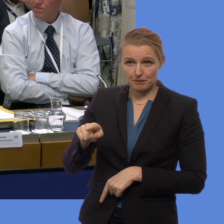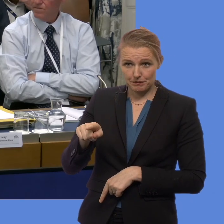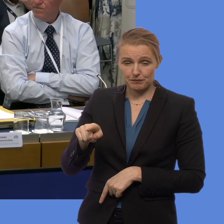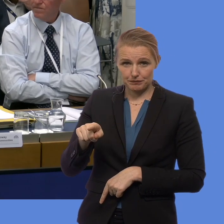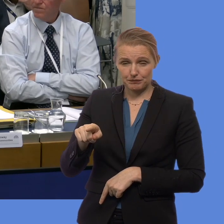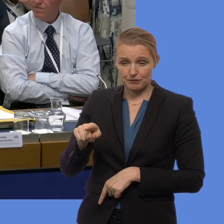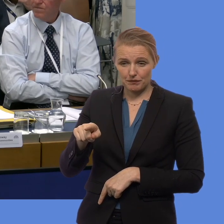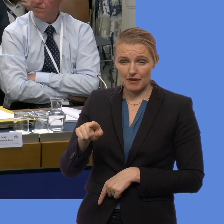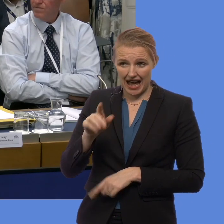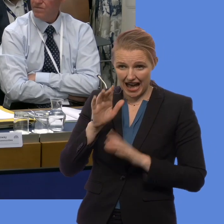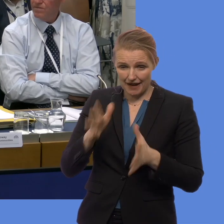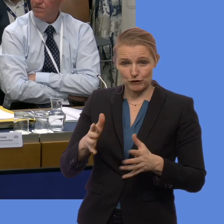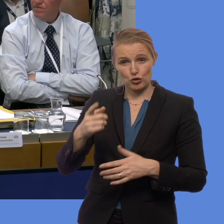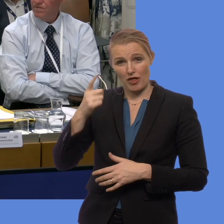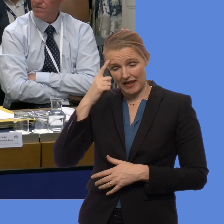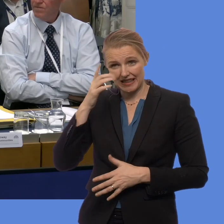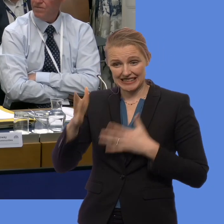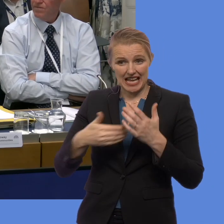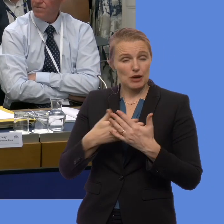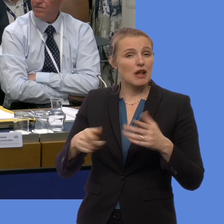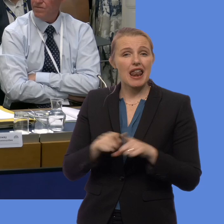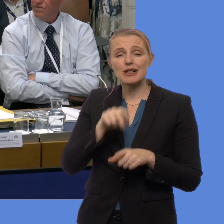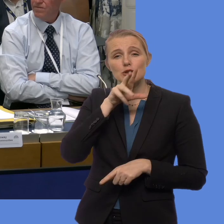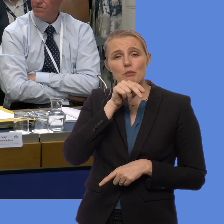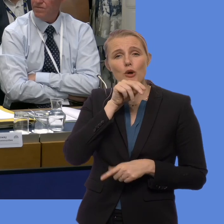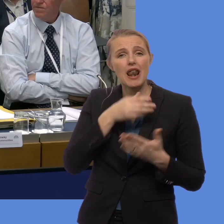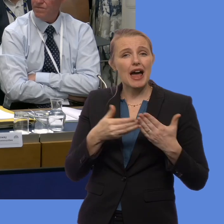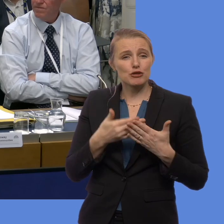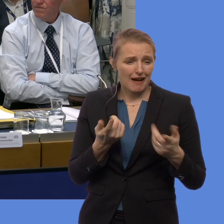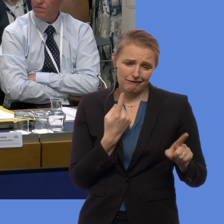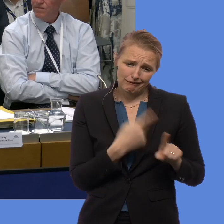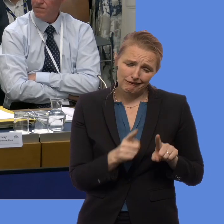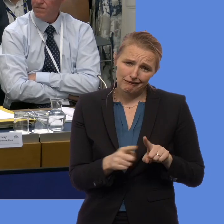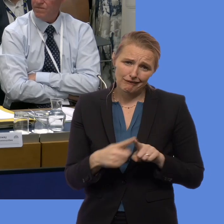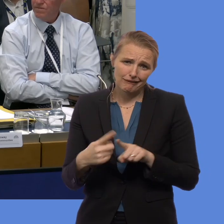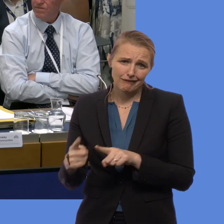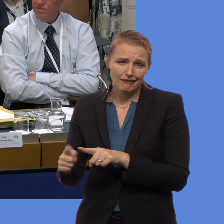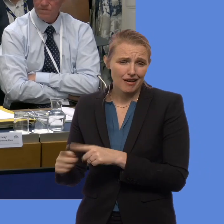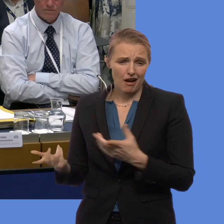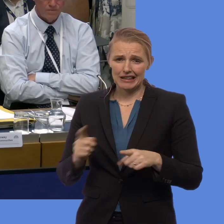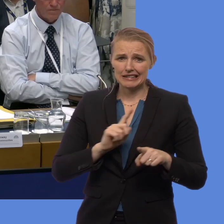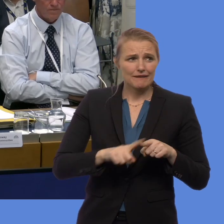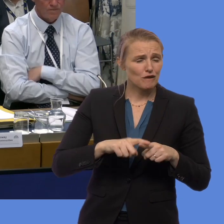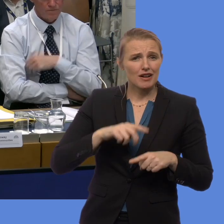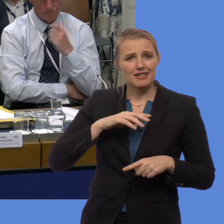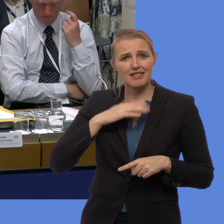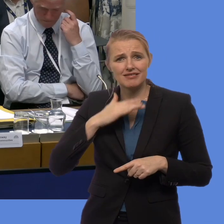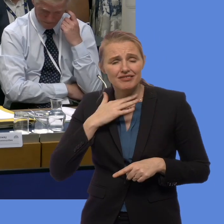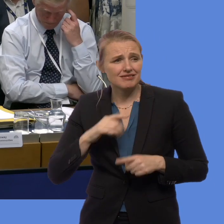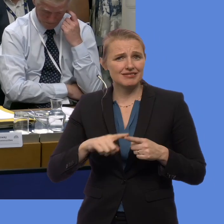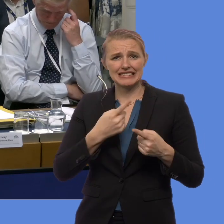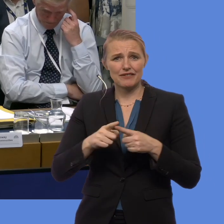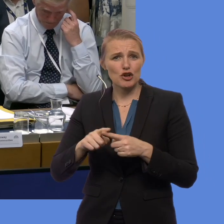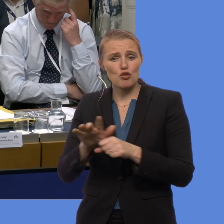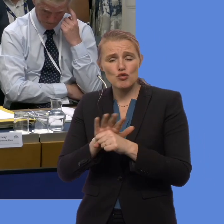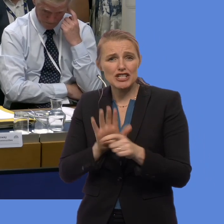language. It is like spoken languages. There are multiple languages, there are multiple dialects, there are multiple patois. For example,